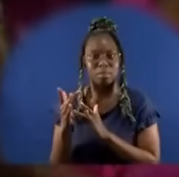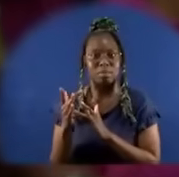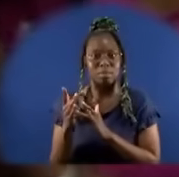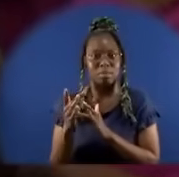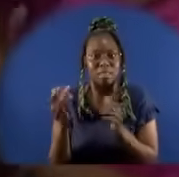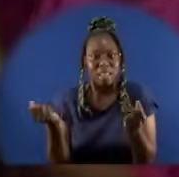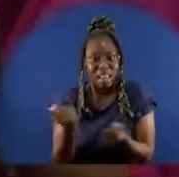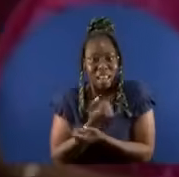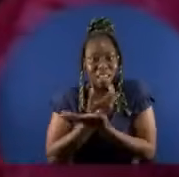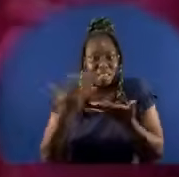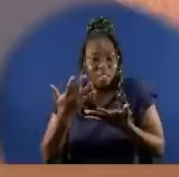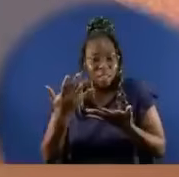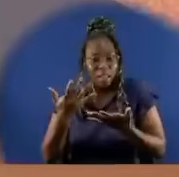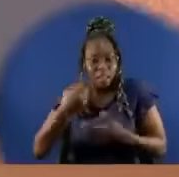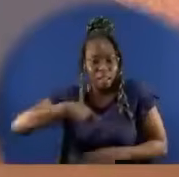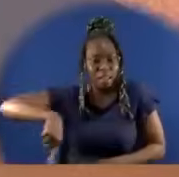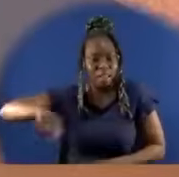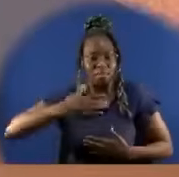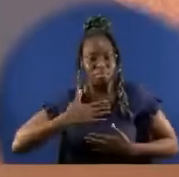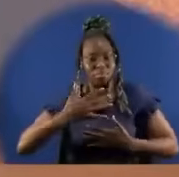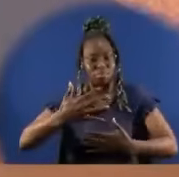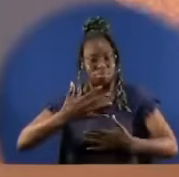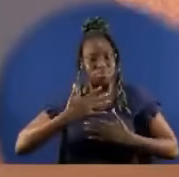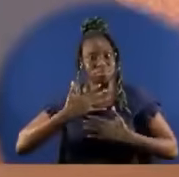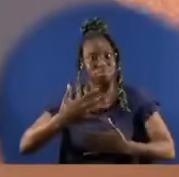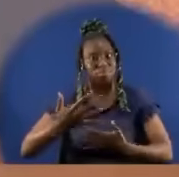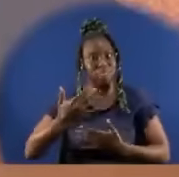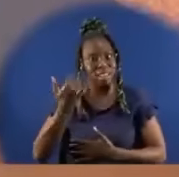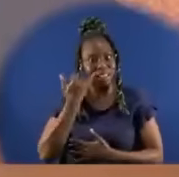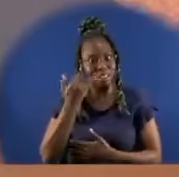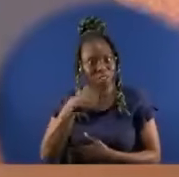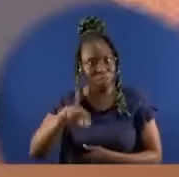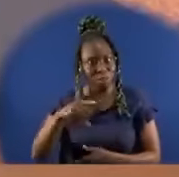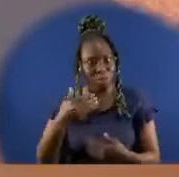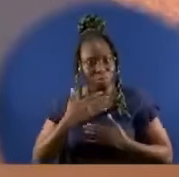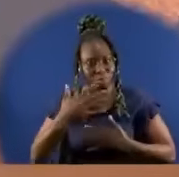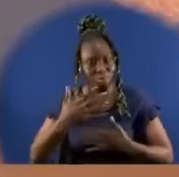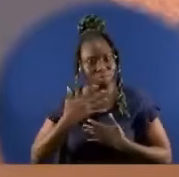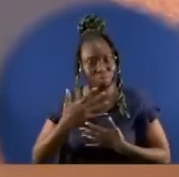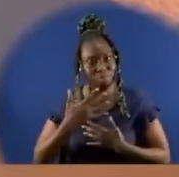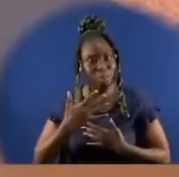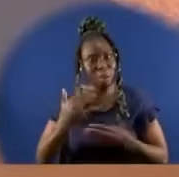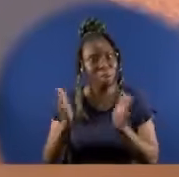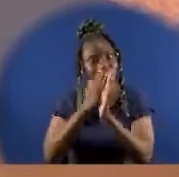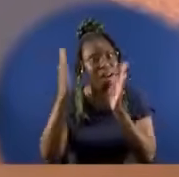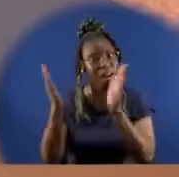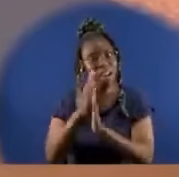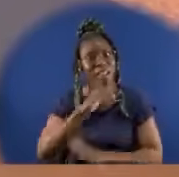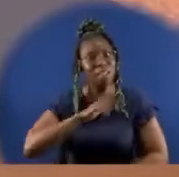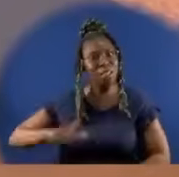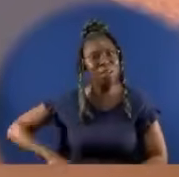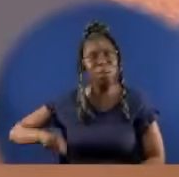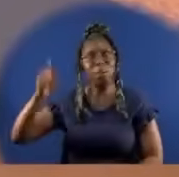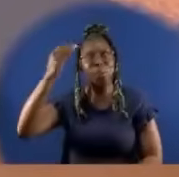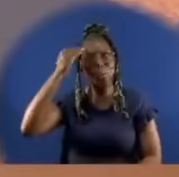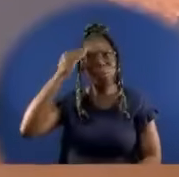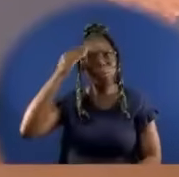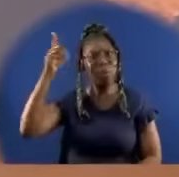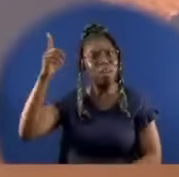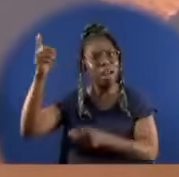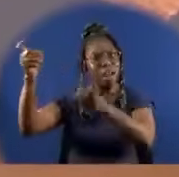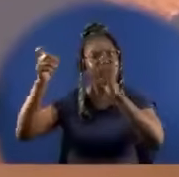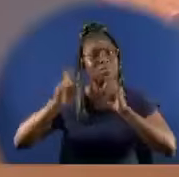that has breath praise the Lord. If you know he's a miracle worker, if you know he'll make a way out of no